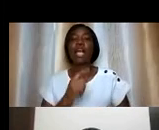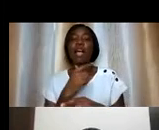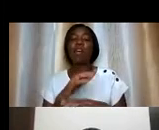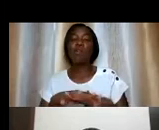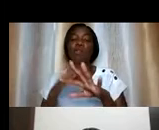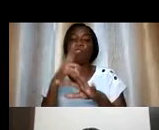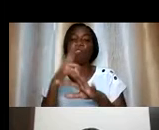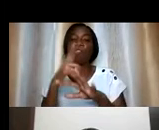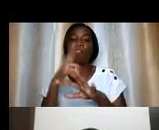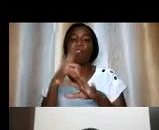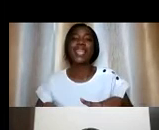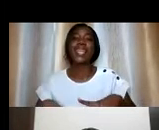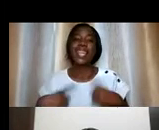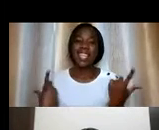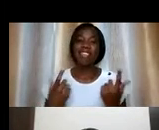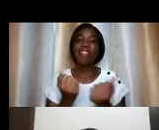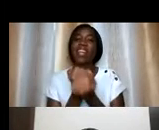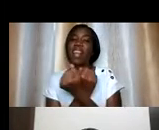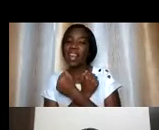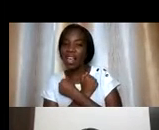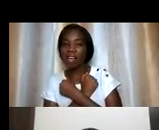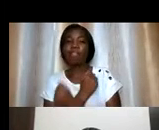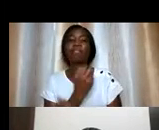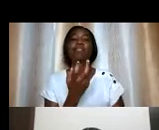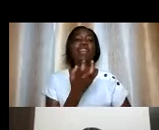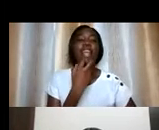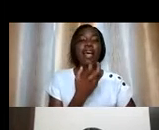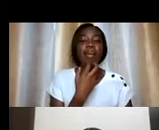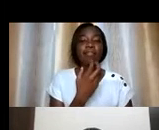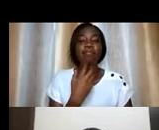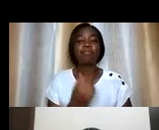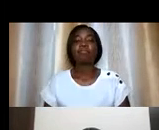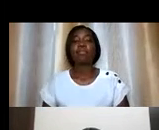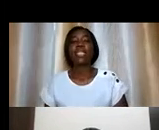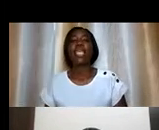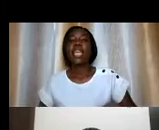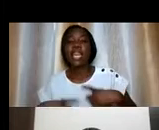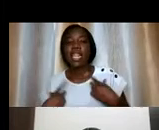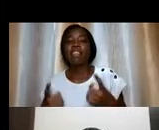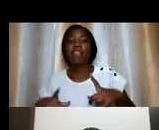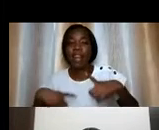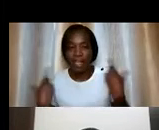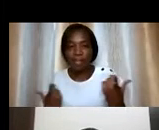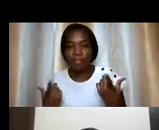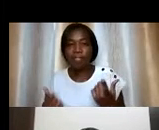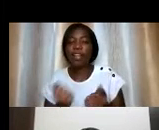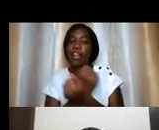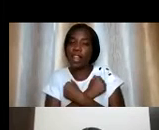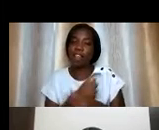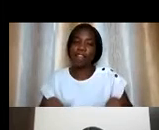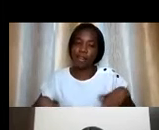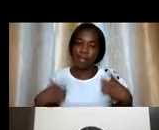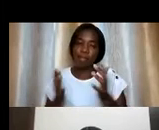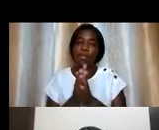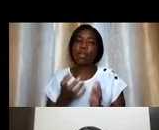Live, love, laugh. Live life, love life, love through the